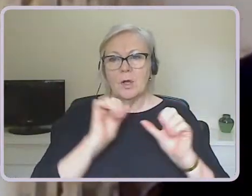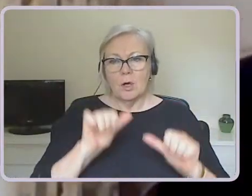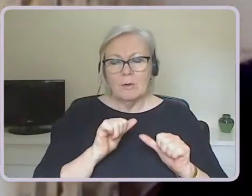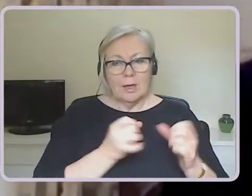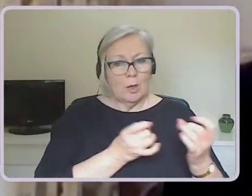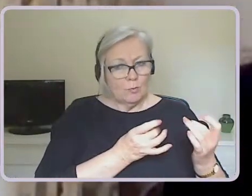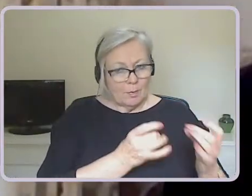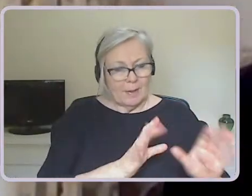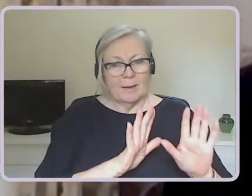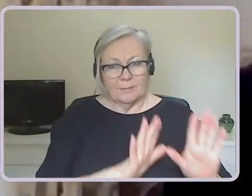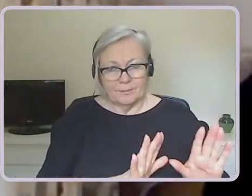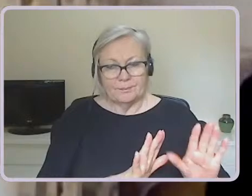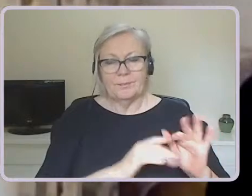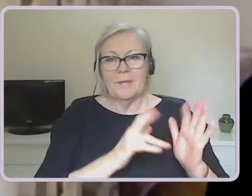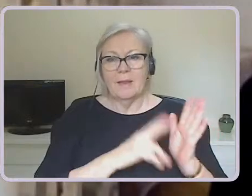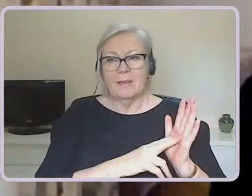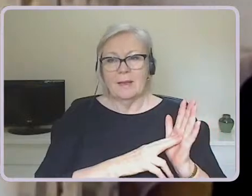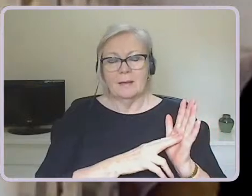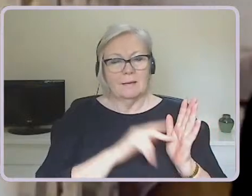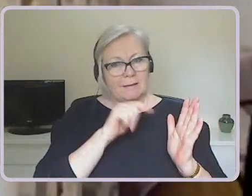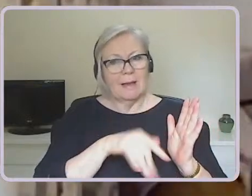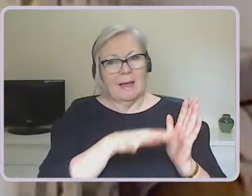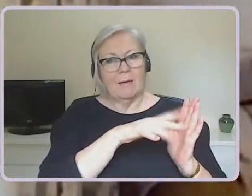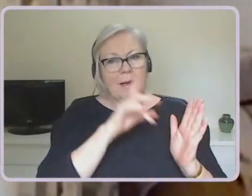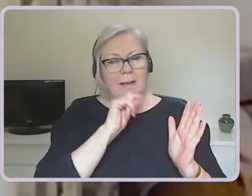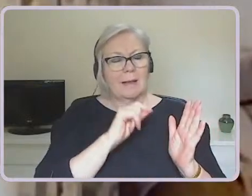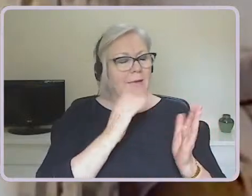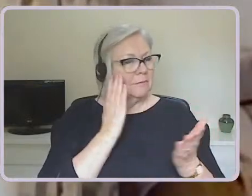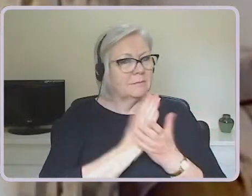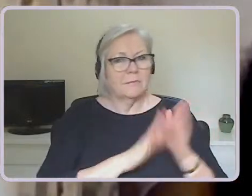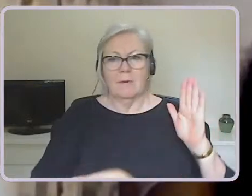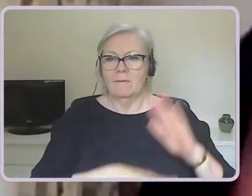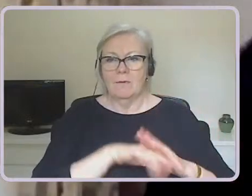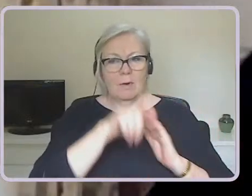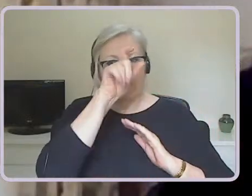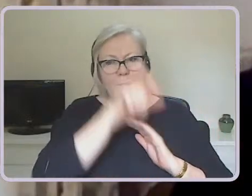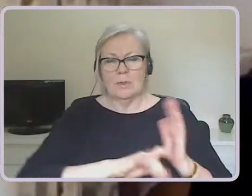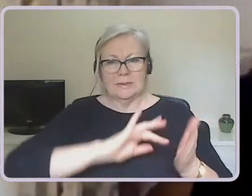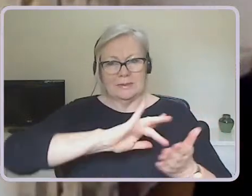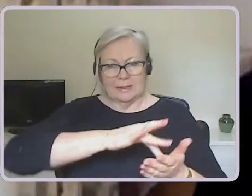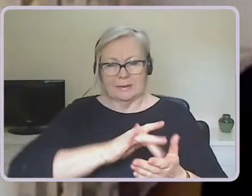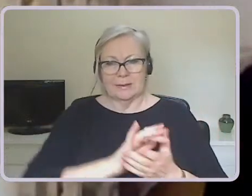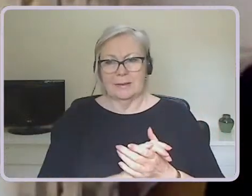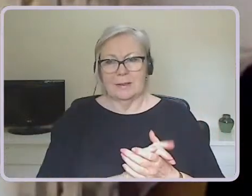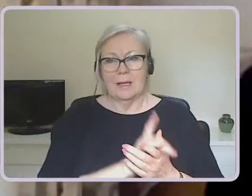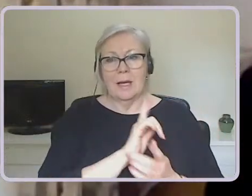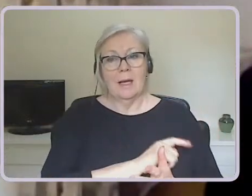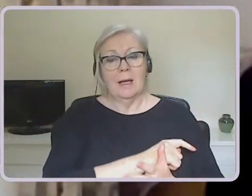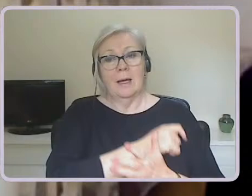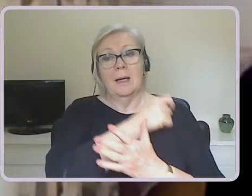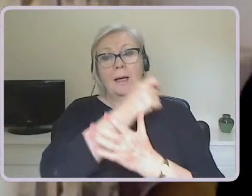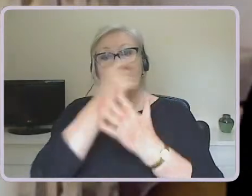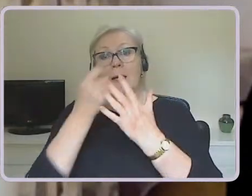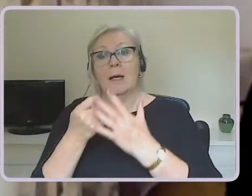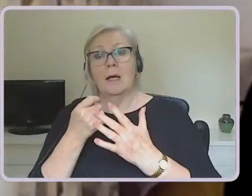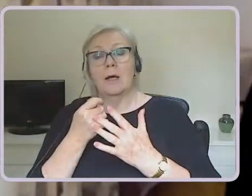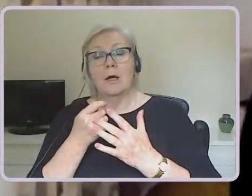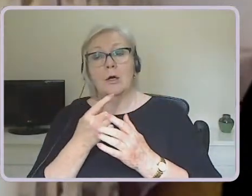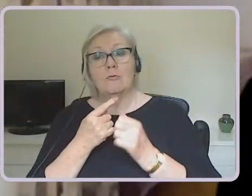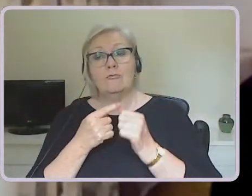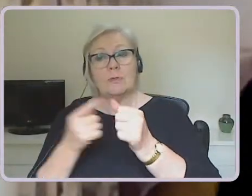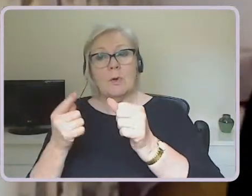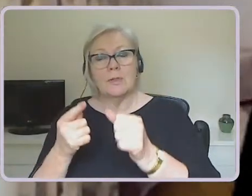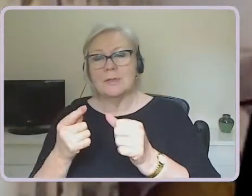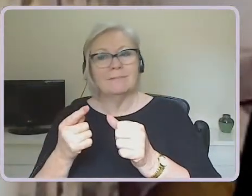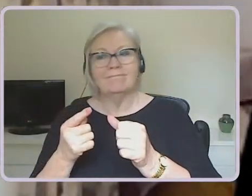these person-centred based conversations, that's where we need to be. But unfortunately, when we get to response, we're not always going to be able to